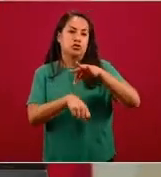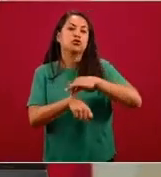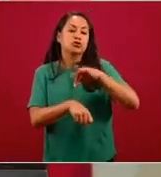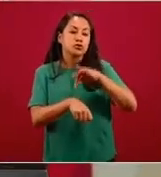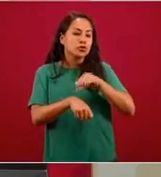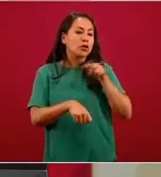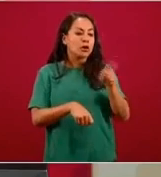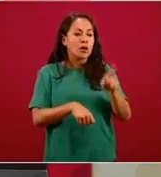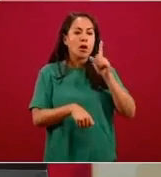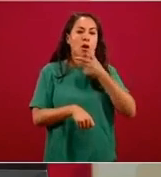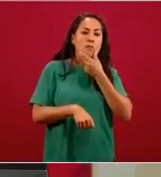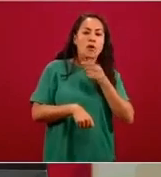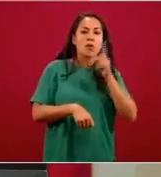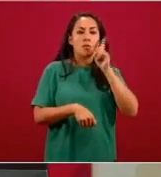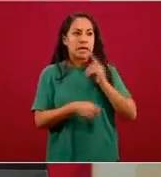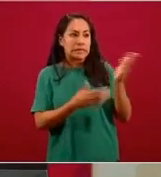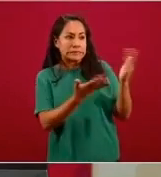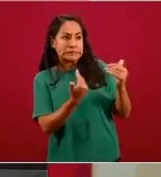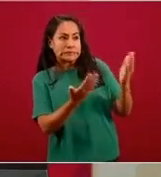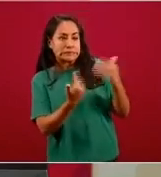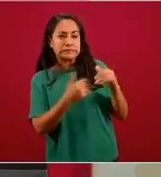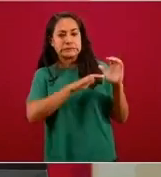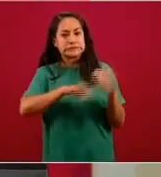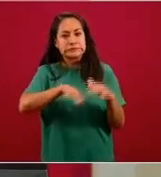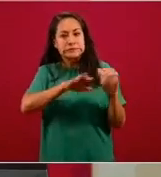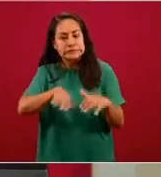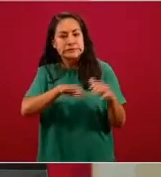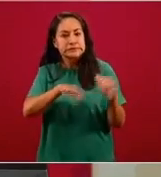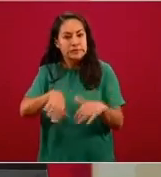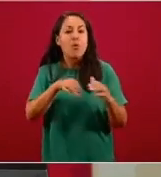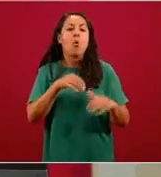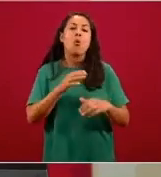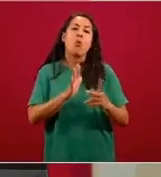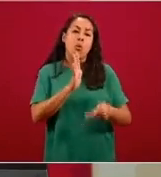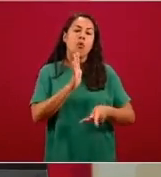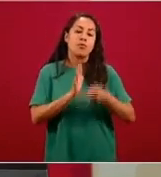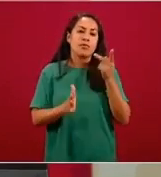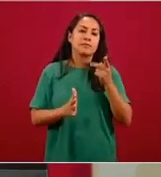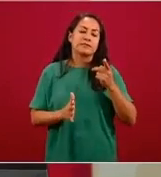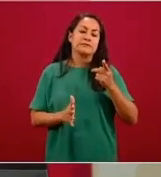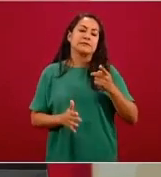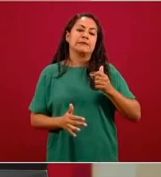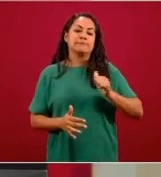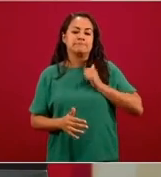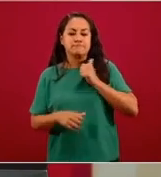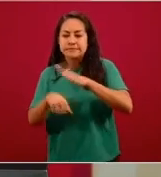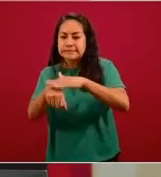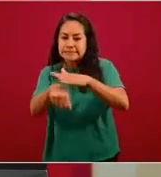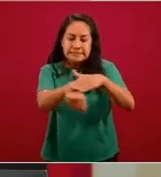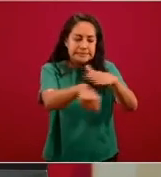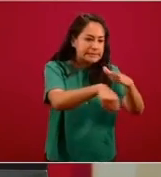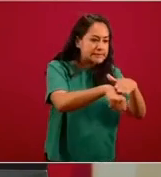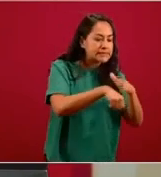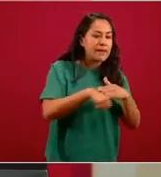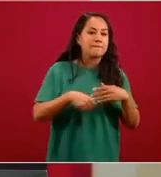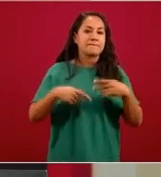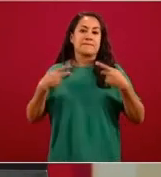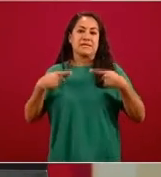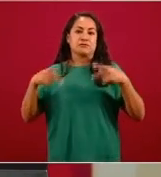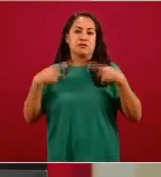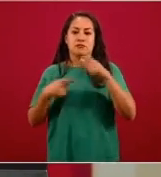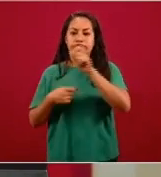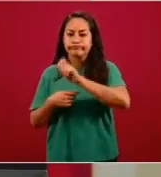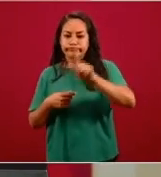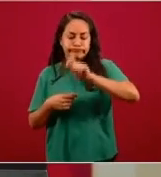Accelerating this appeal, asking for health professionals, we're going to be speeding that up now. We're going to